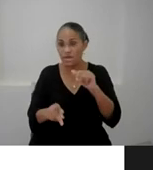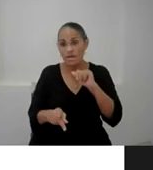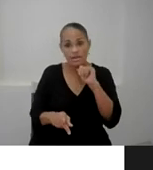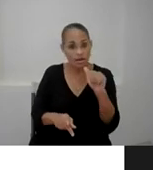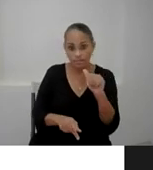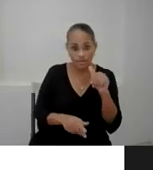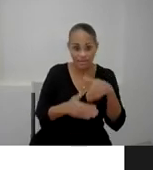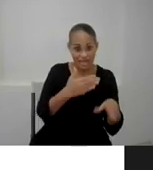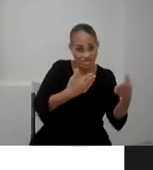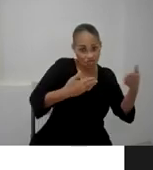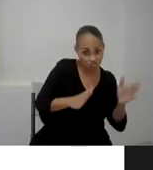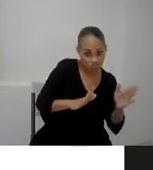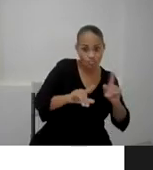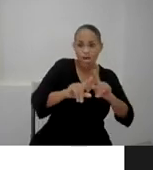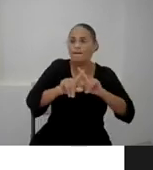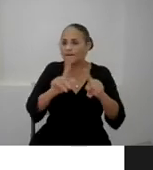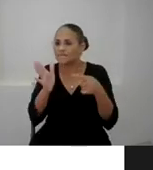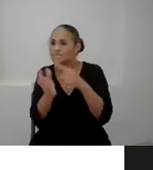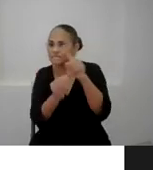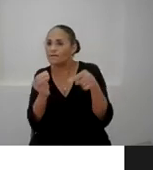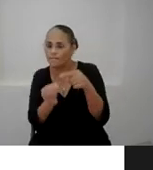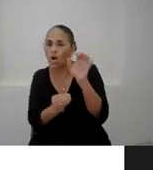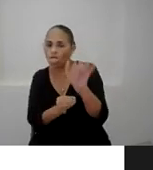room, but this is about them.